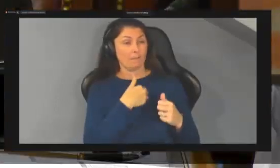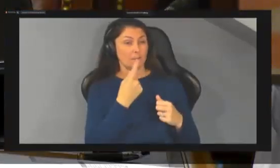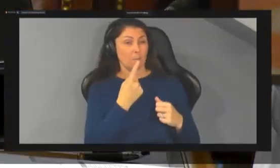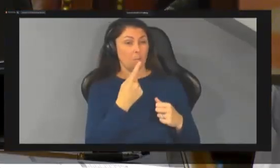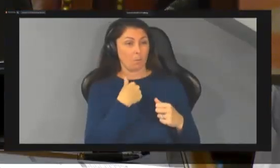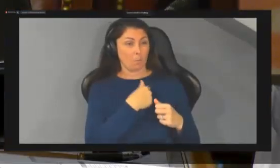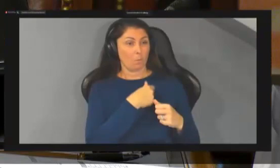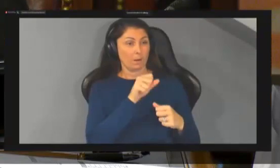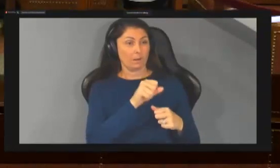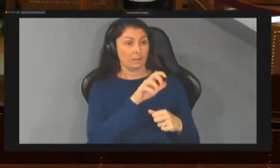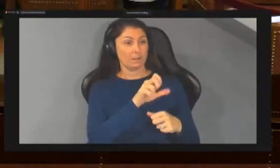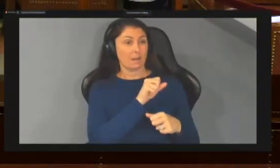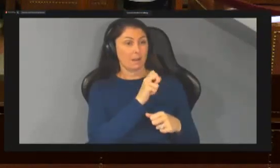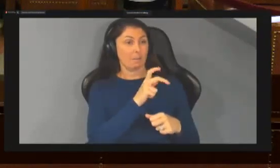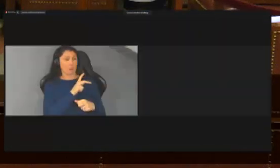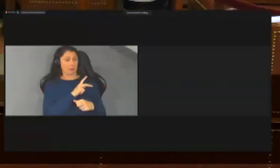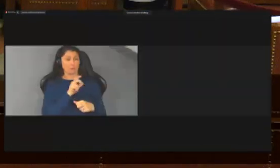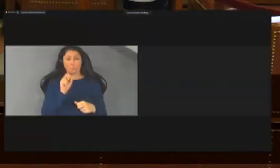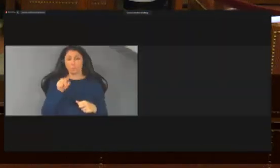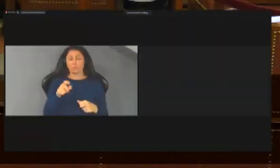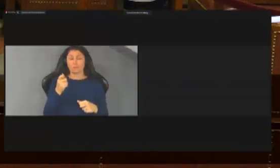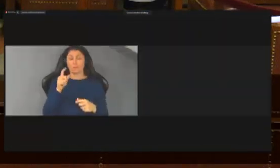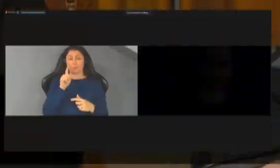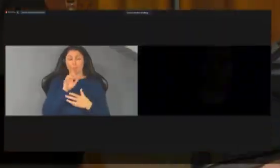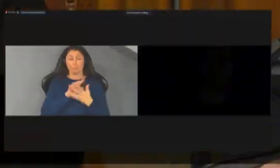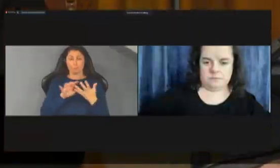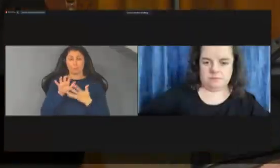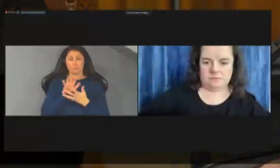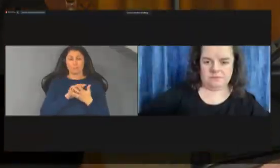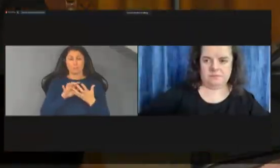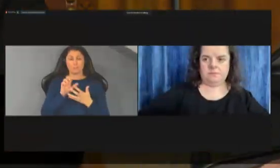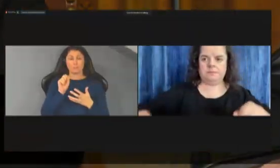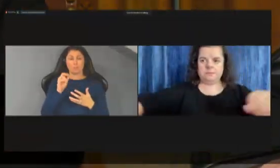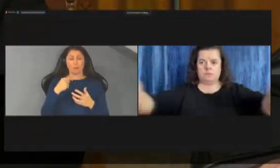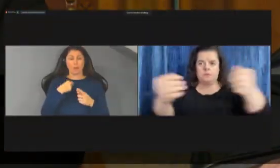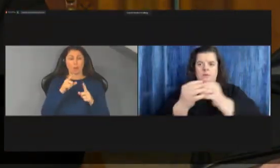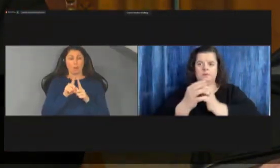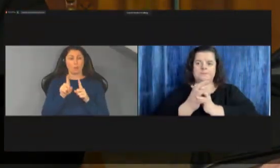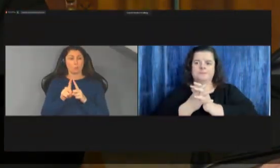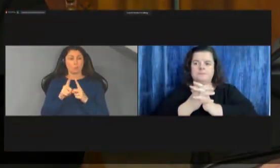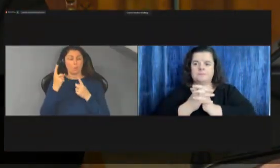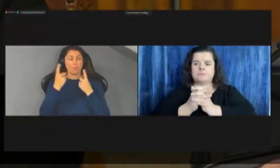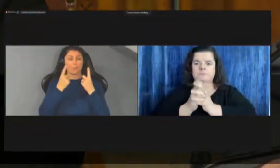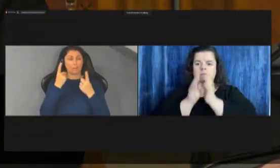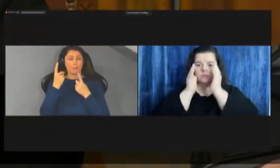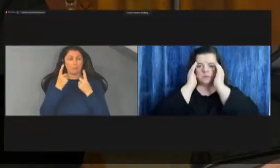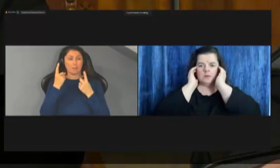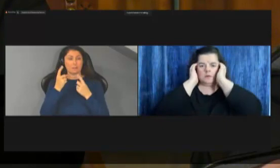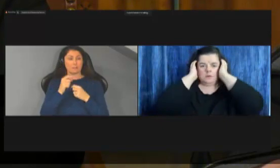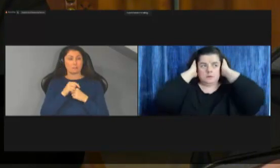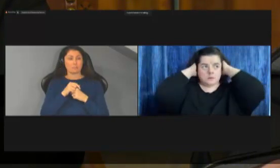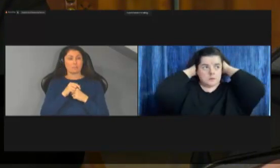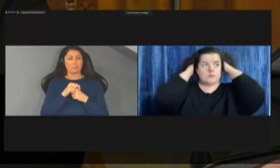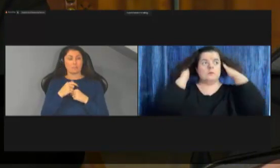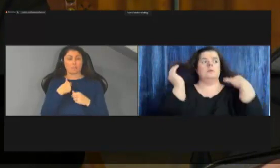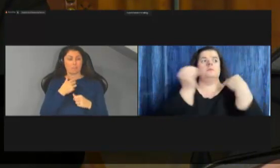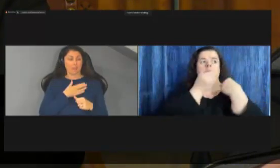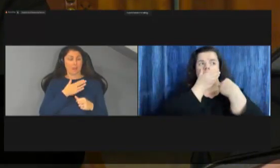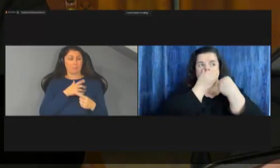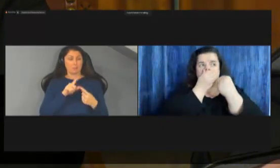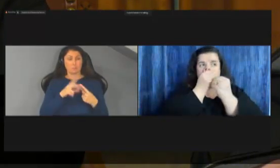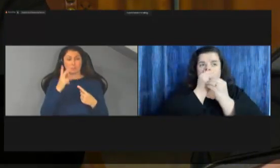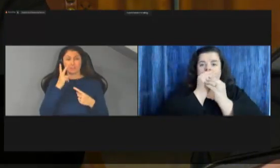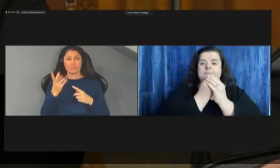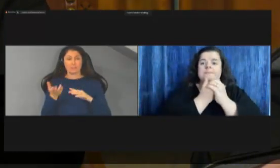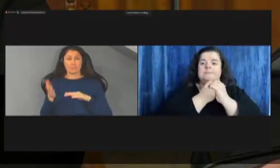back too if you want. So this is a little confusing. You want to go there. So I also think that, you know, I'm happy to see the increase later